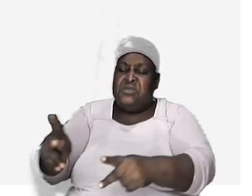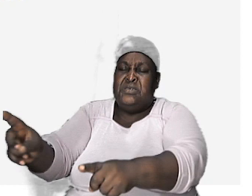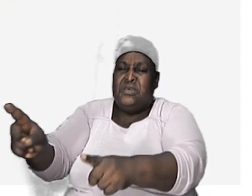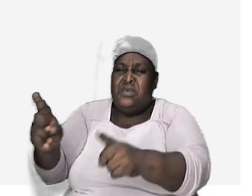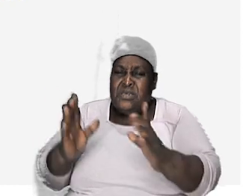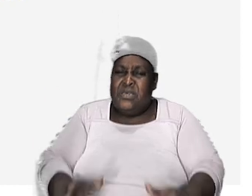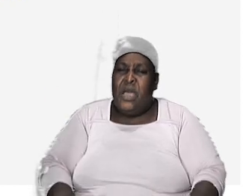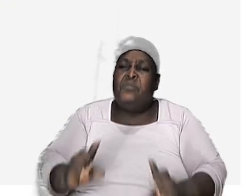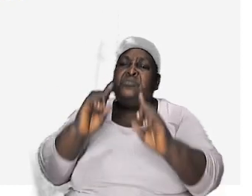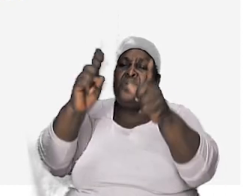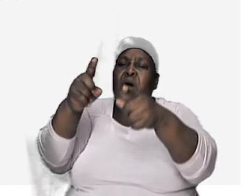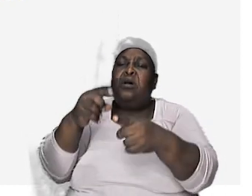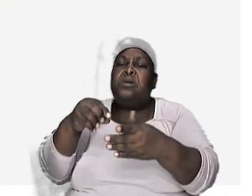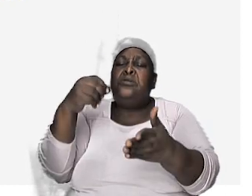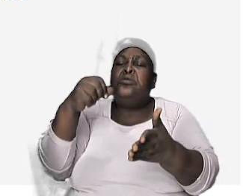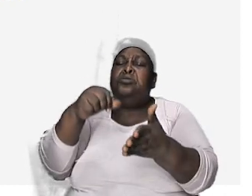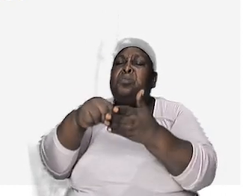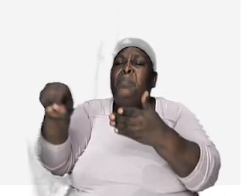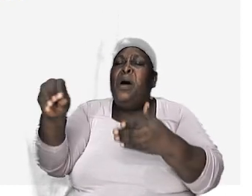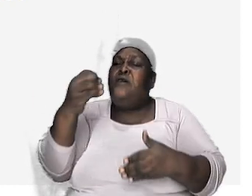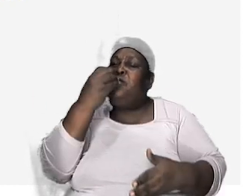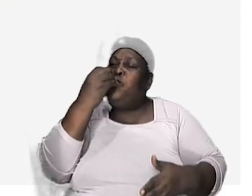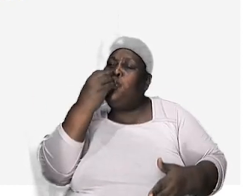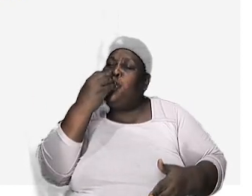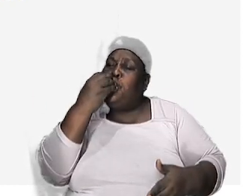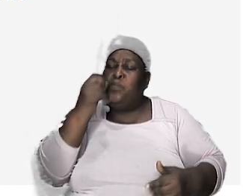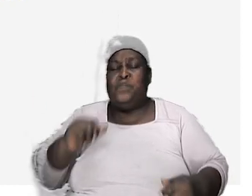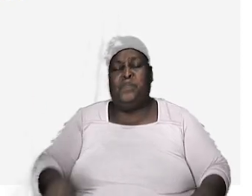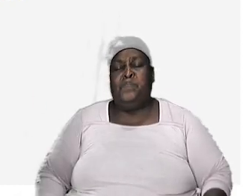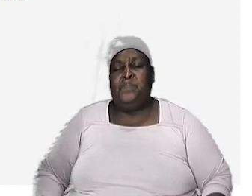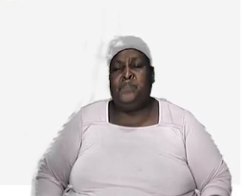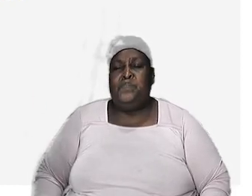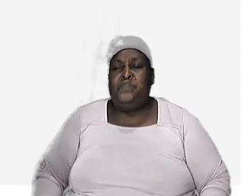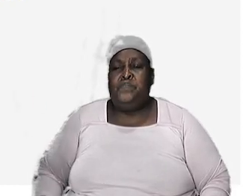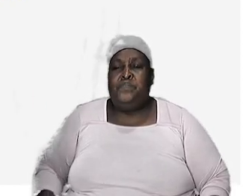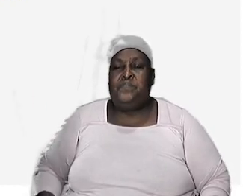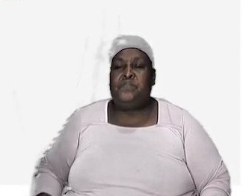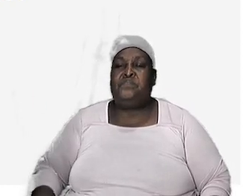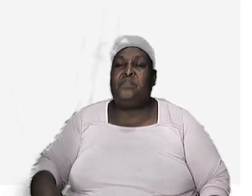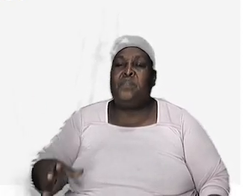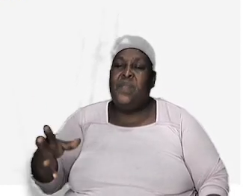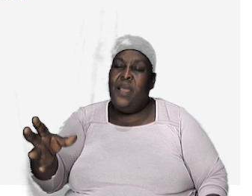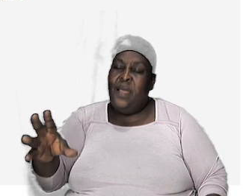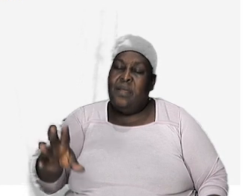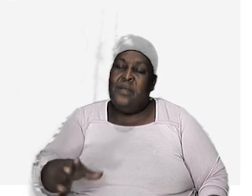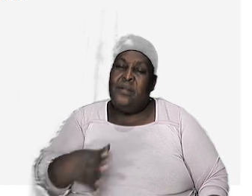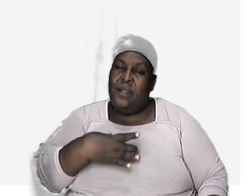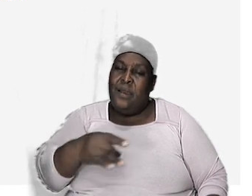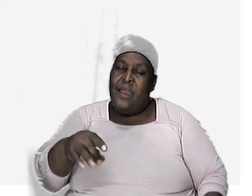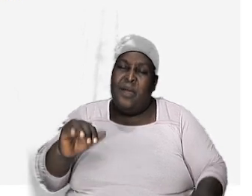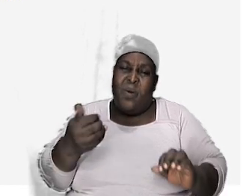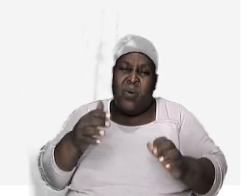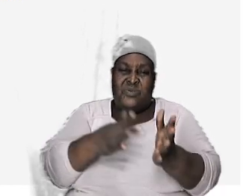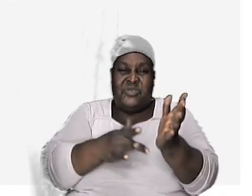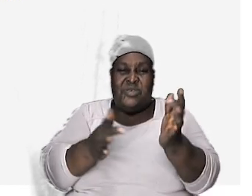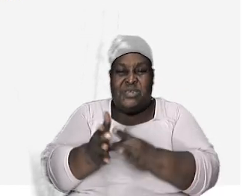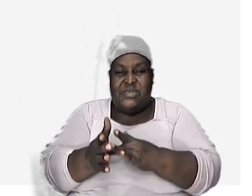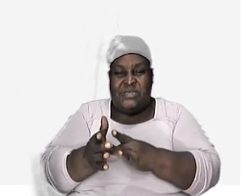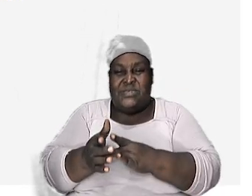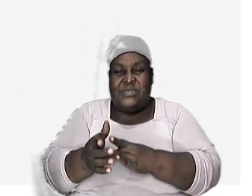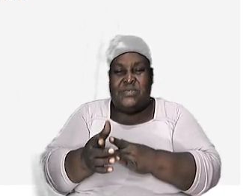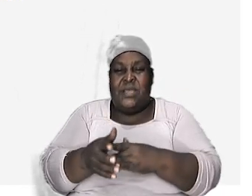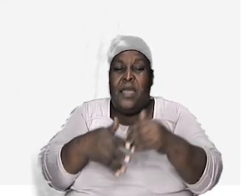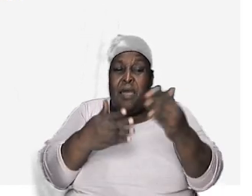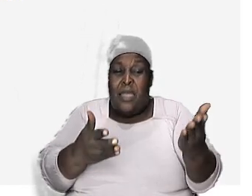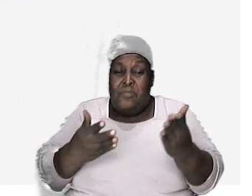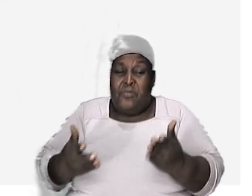to buy food. Now, interesting is that I like how Jesus would do his thing. He has a way of